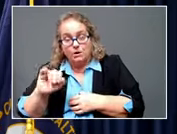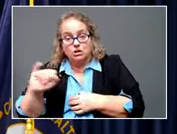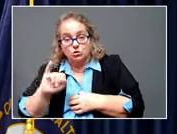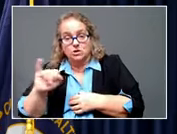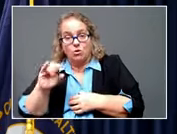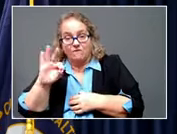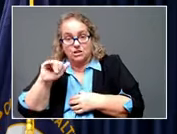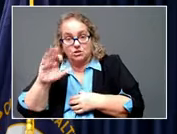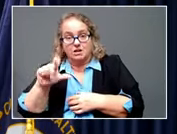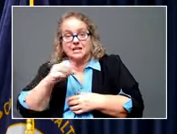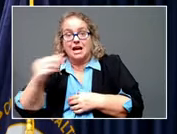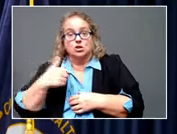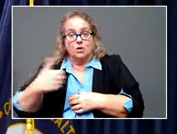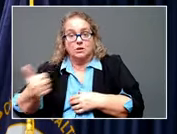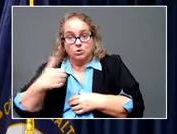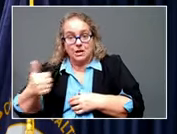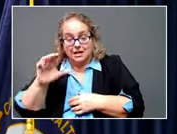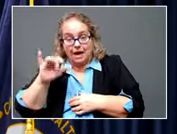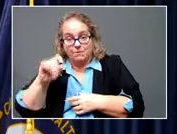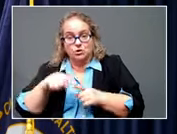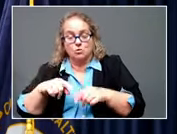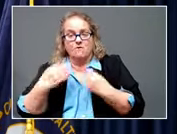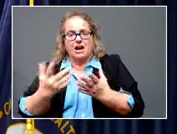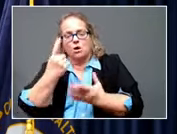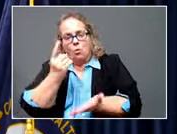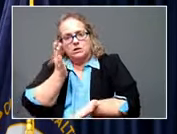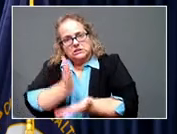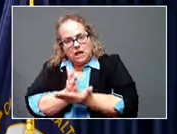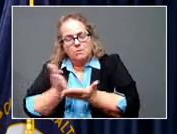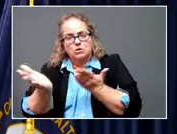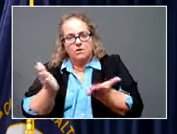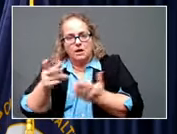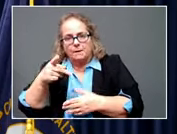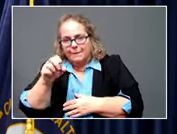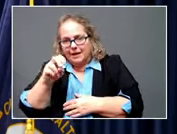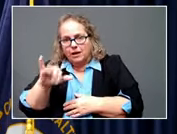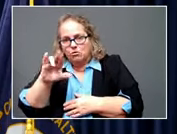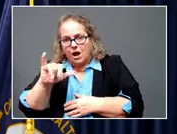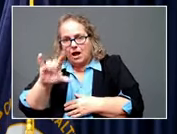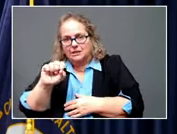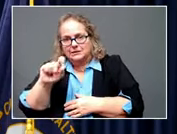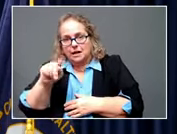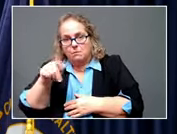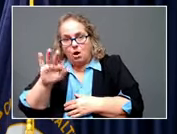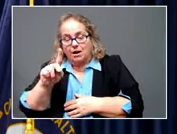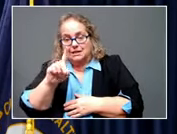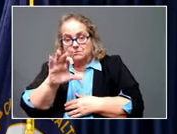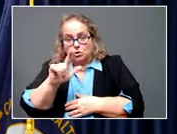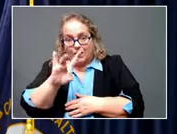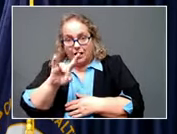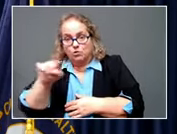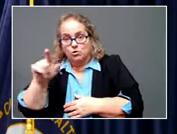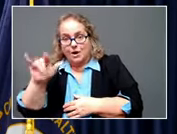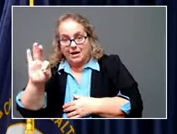to provide a one-stop service at Pennyroyal State Park December 28th to 29th, 8 a.m. to